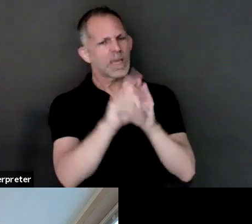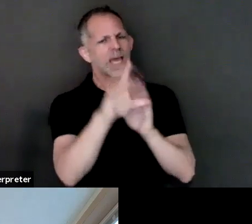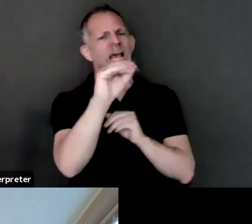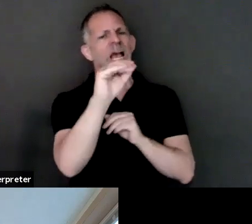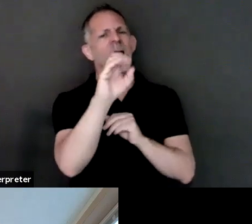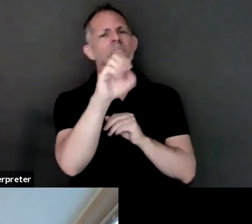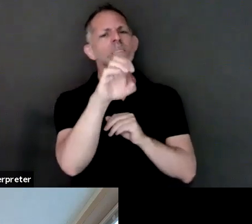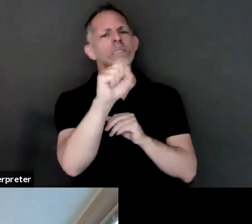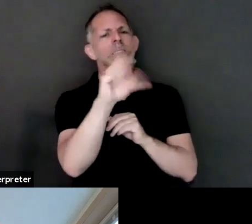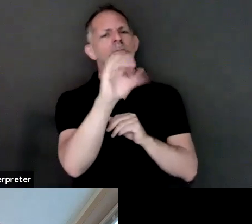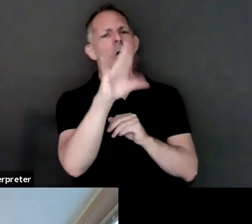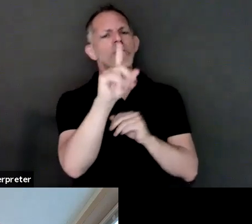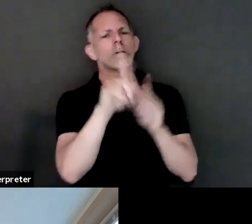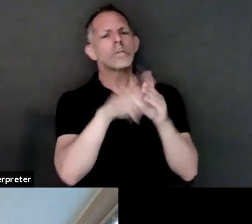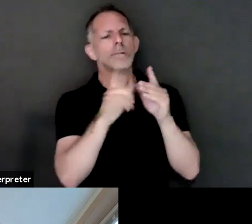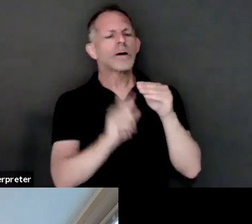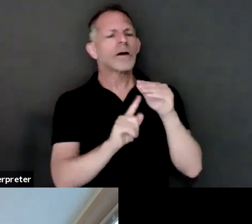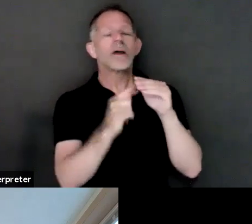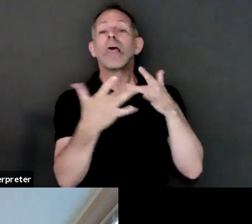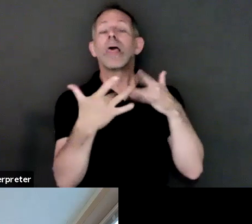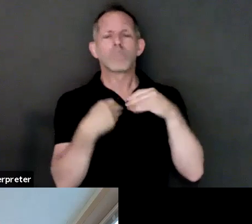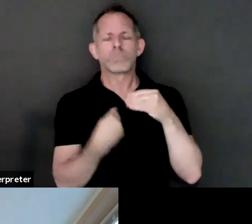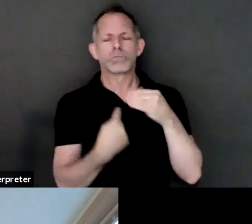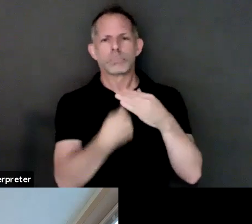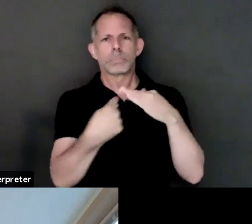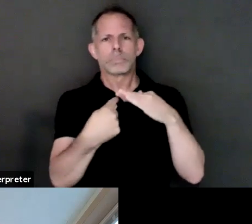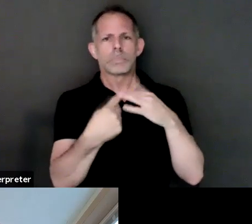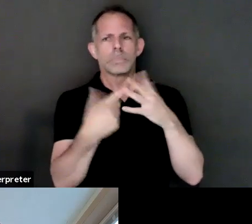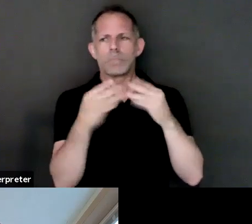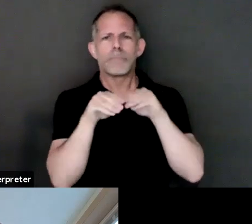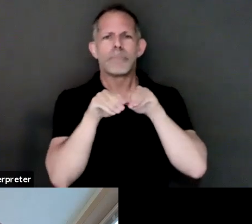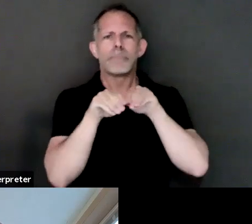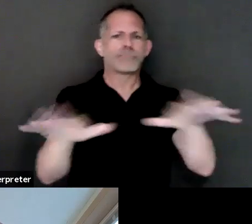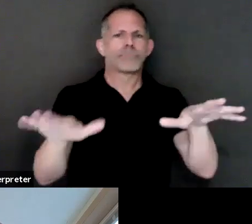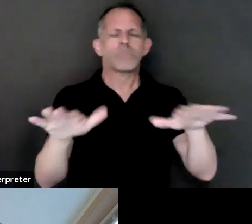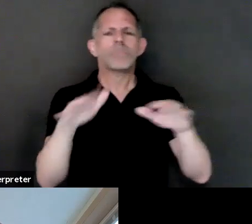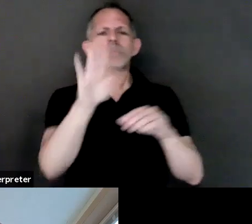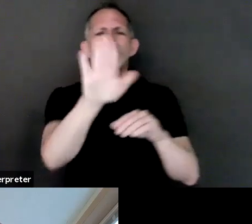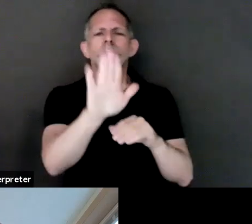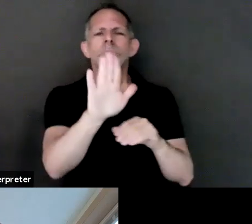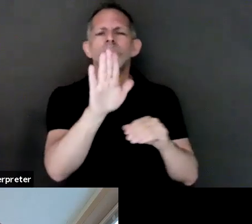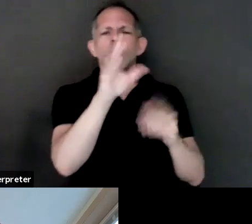breakthrough cases. That's right. That's right. Up from, less than 5%